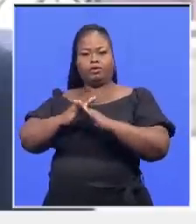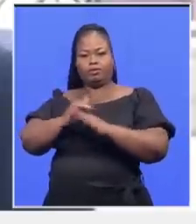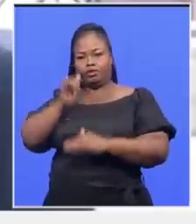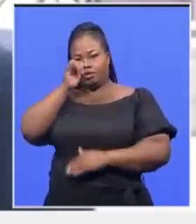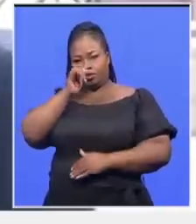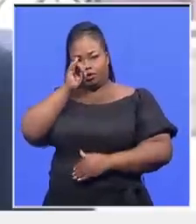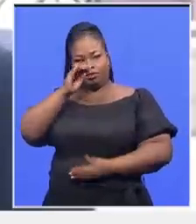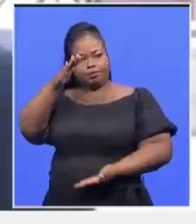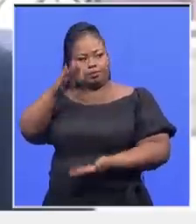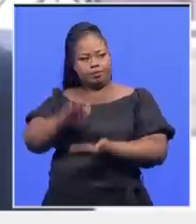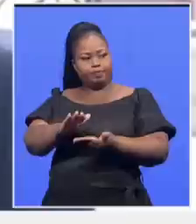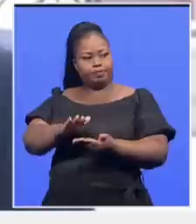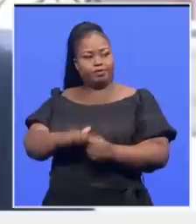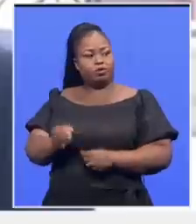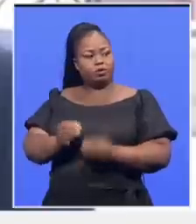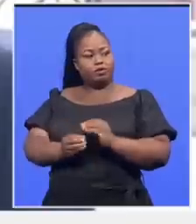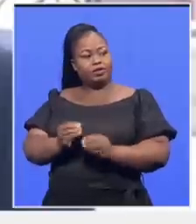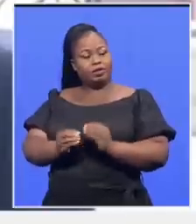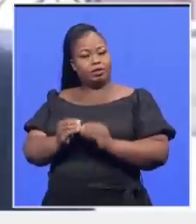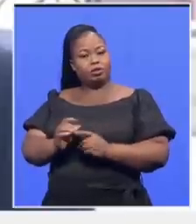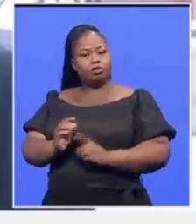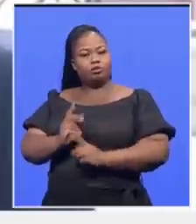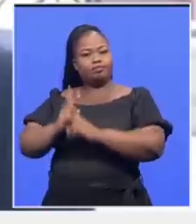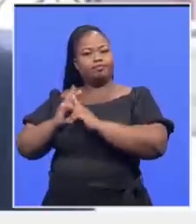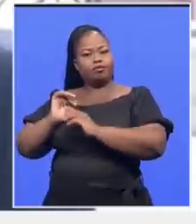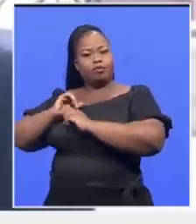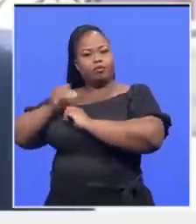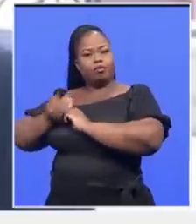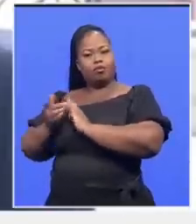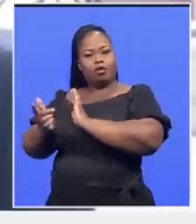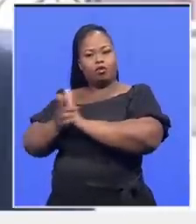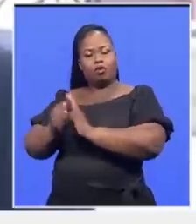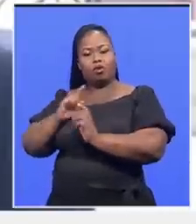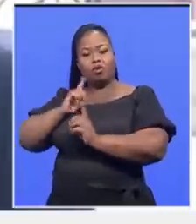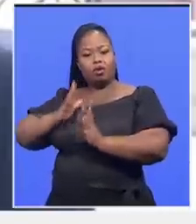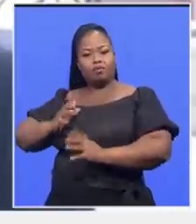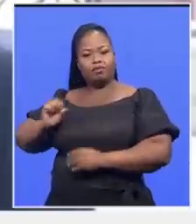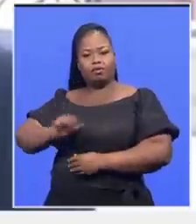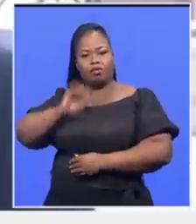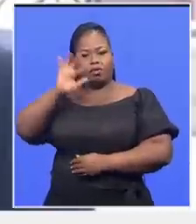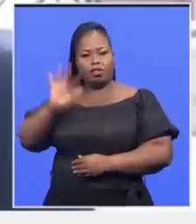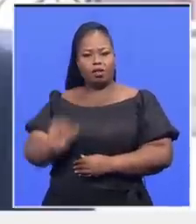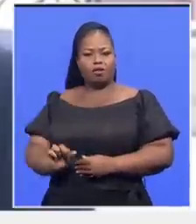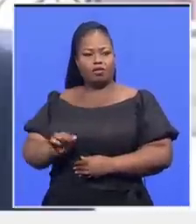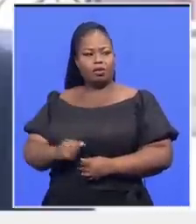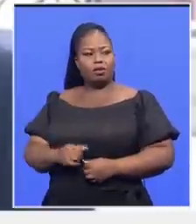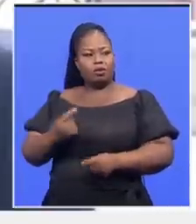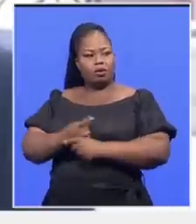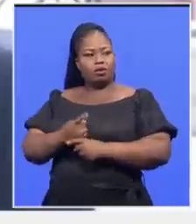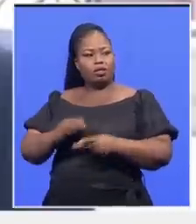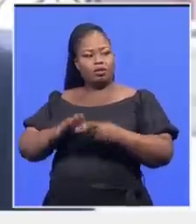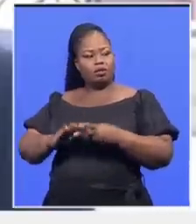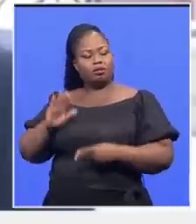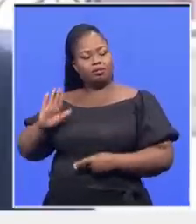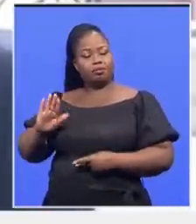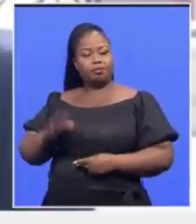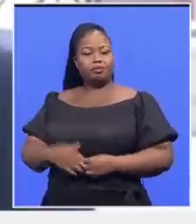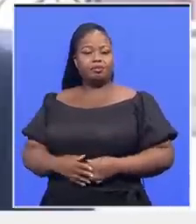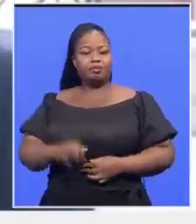as well as maintenance and preservation of law and order in South Africa under Operation Prosper.